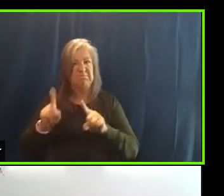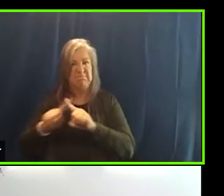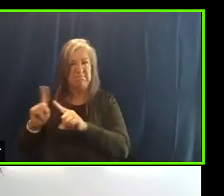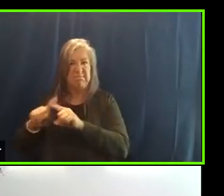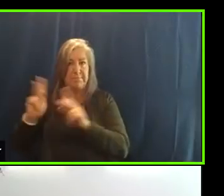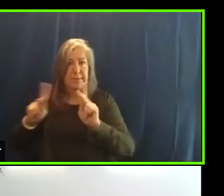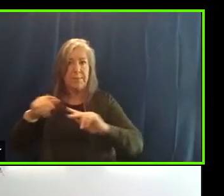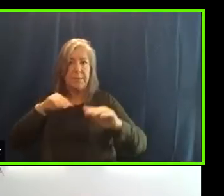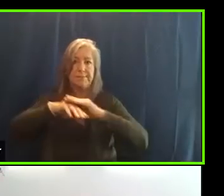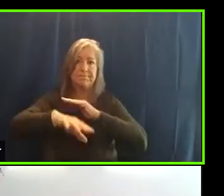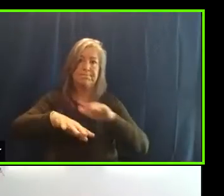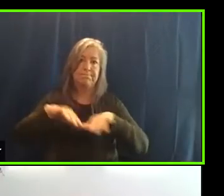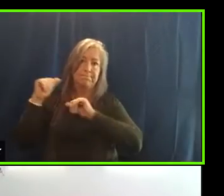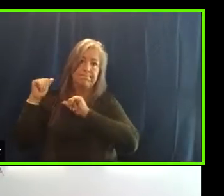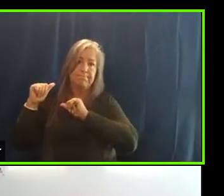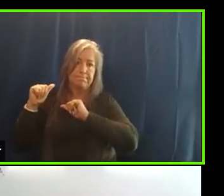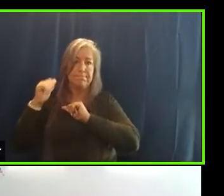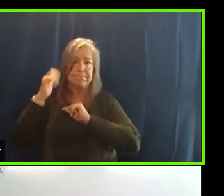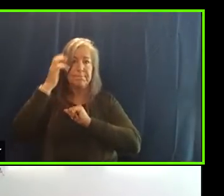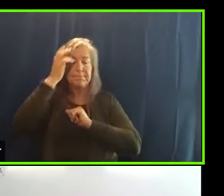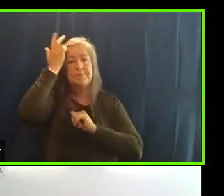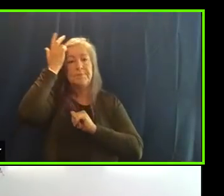Pretty good.